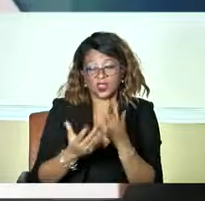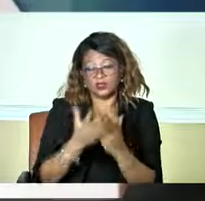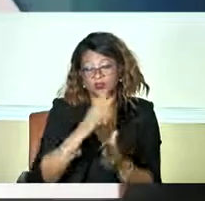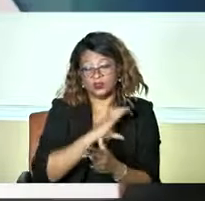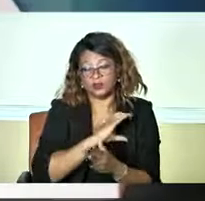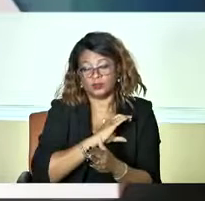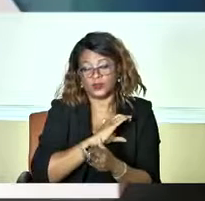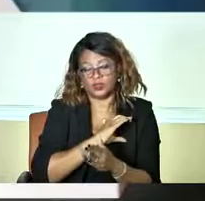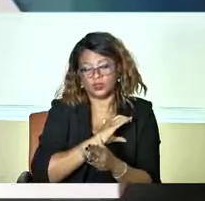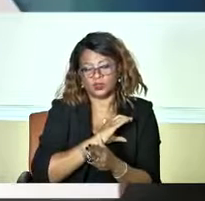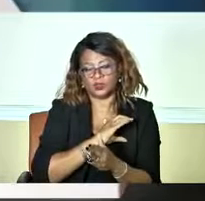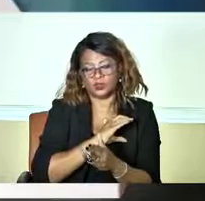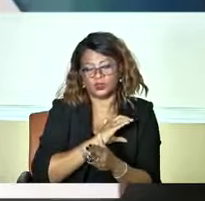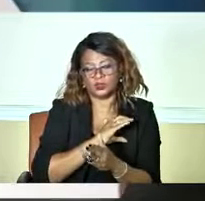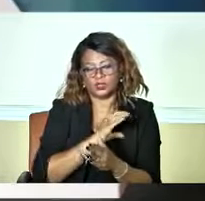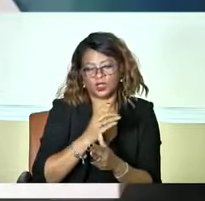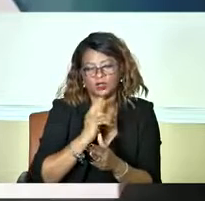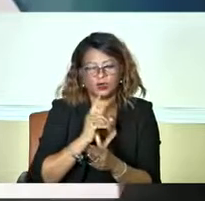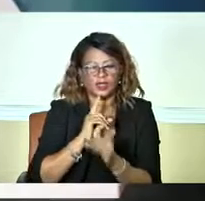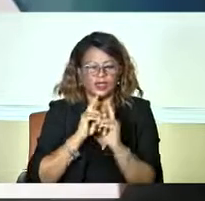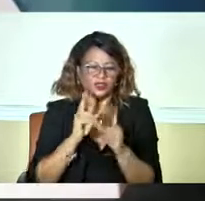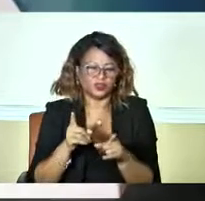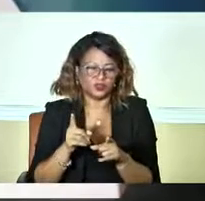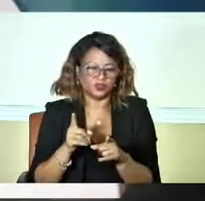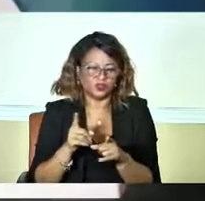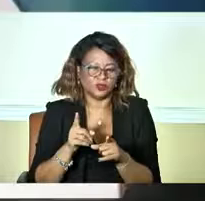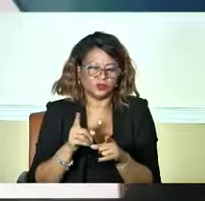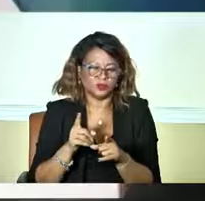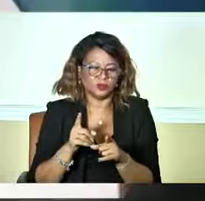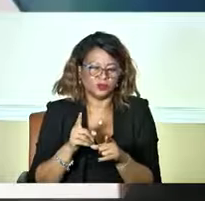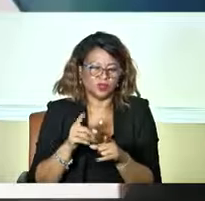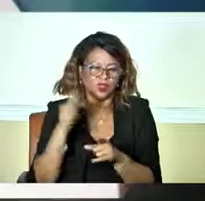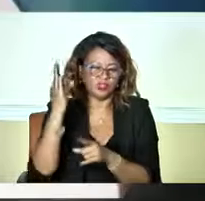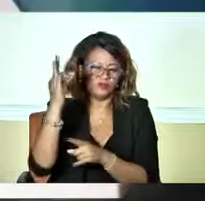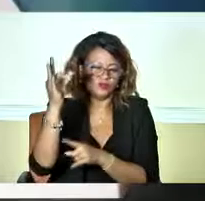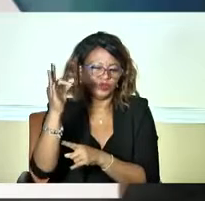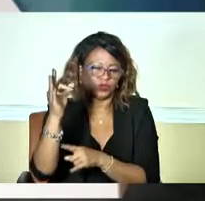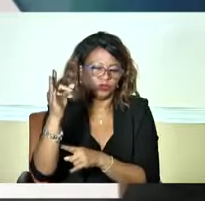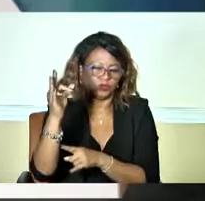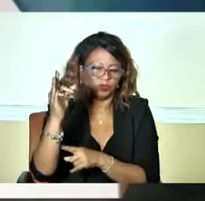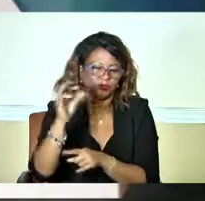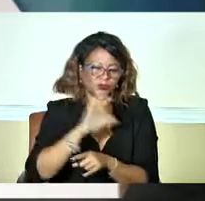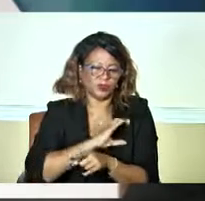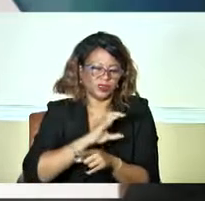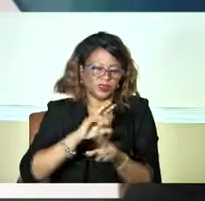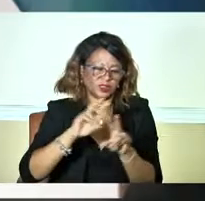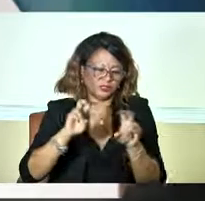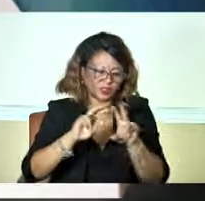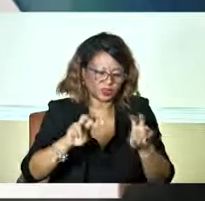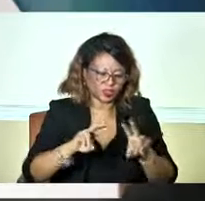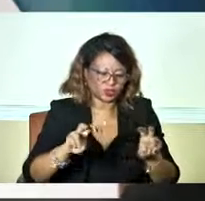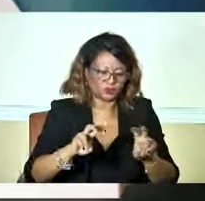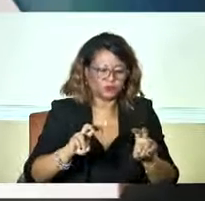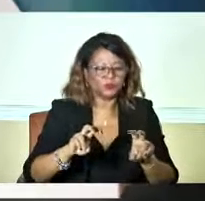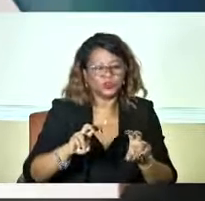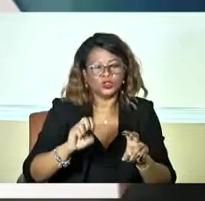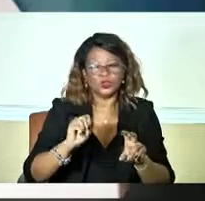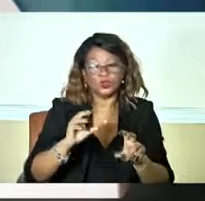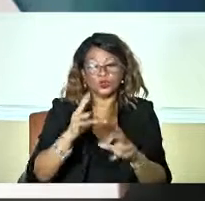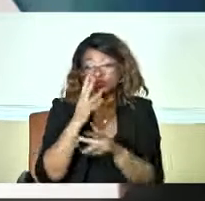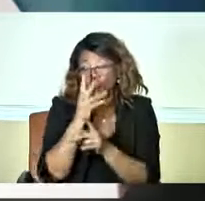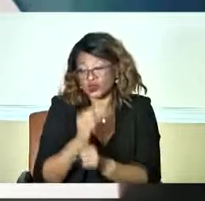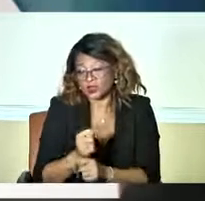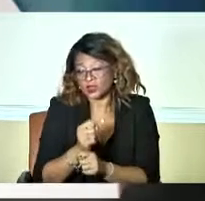way to affect the future of the police investigations. And so we trust